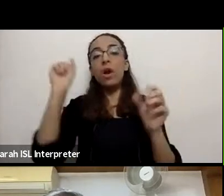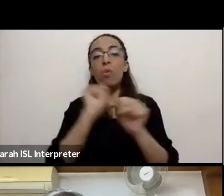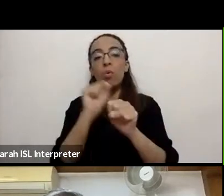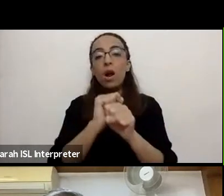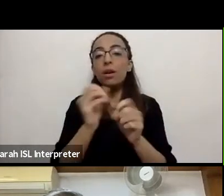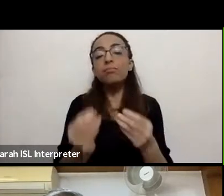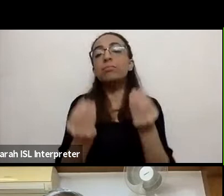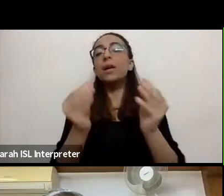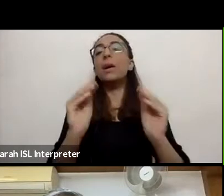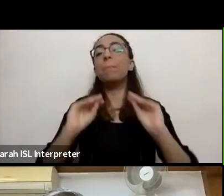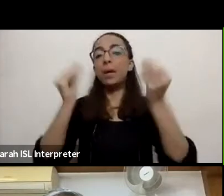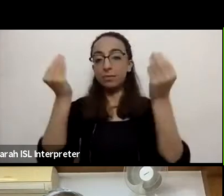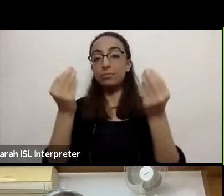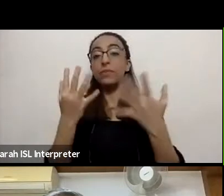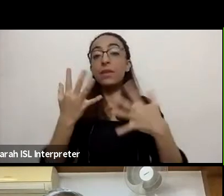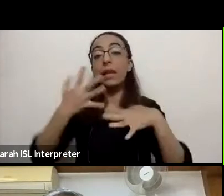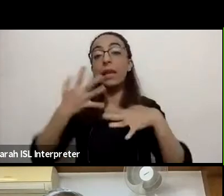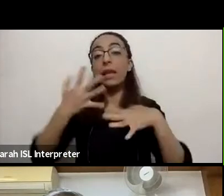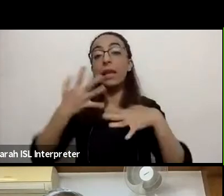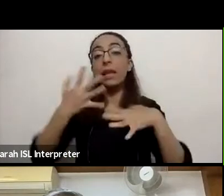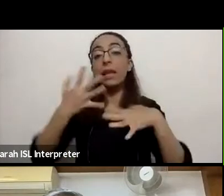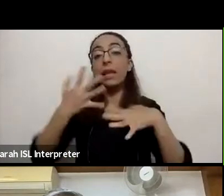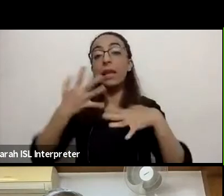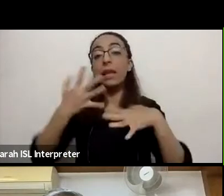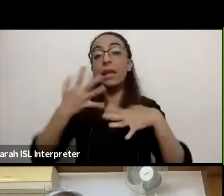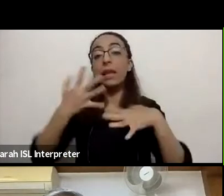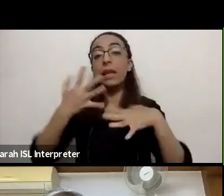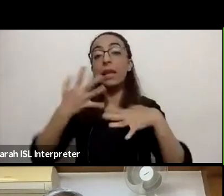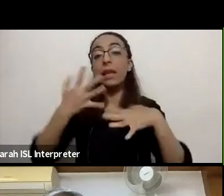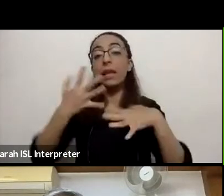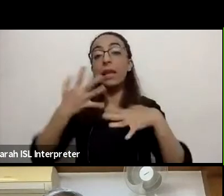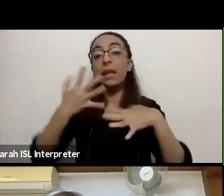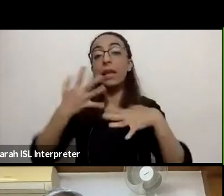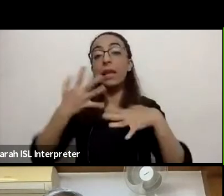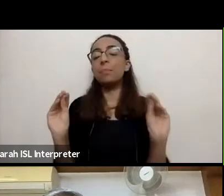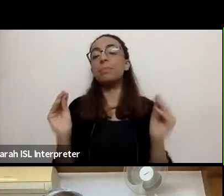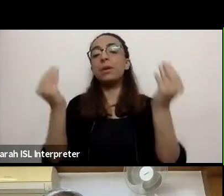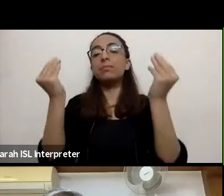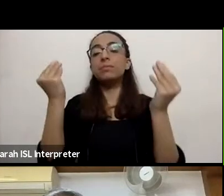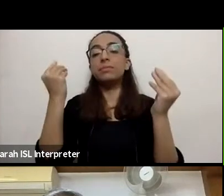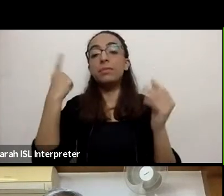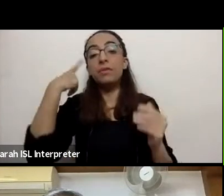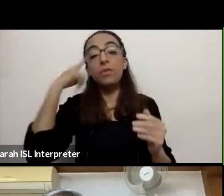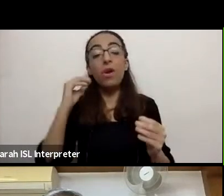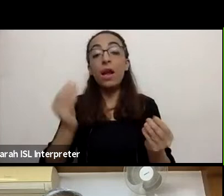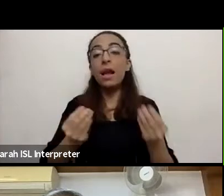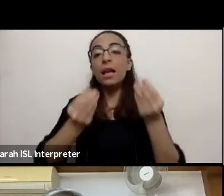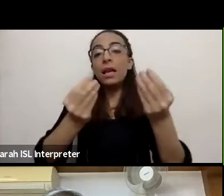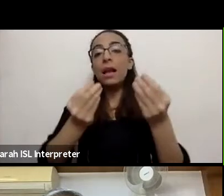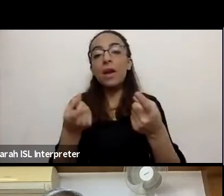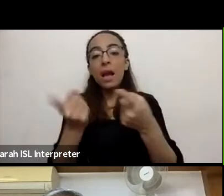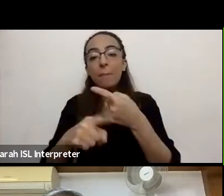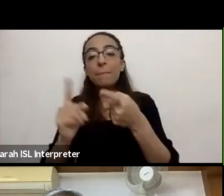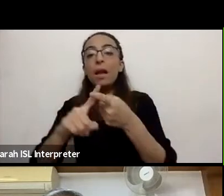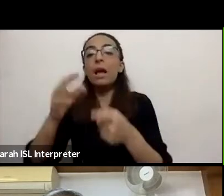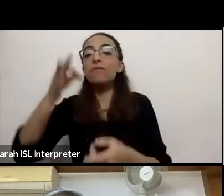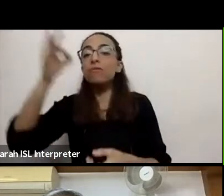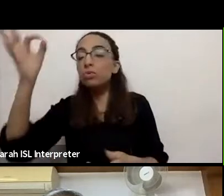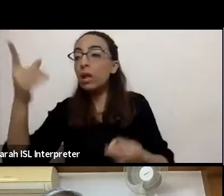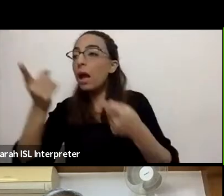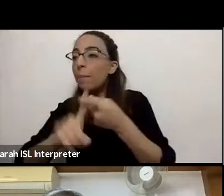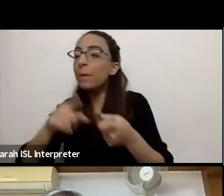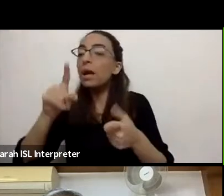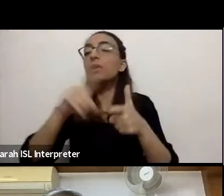fairer, more inclusive, more effective in cushioning the consequences of future crises on jobs